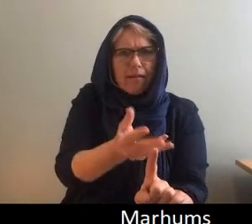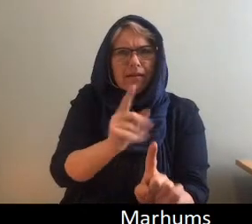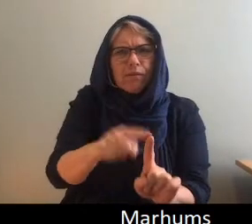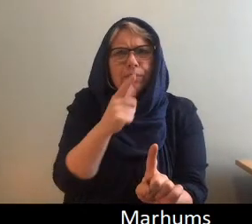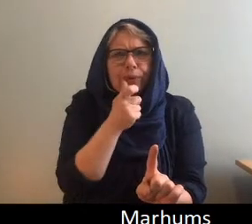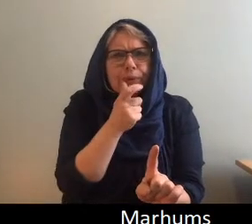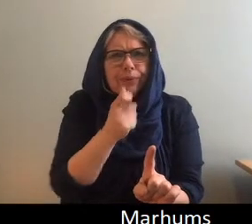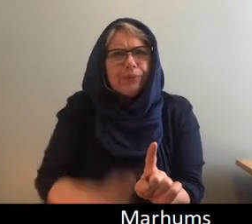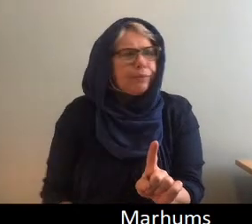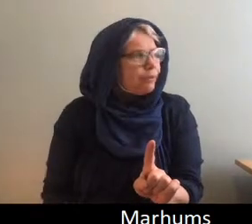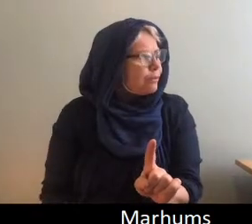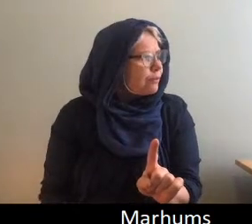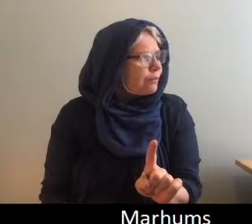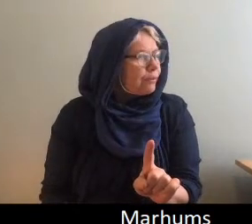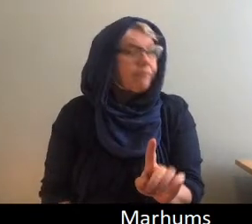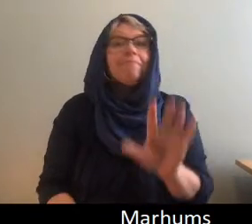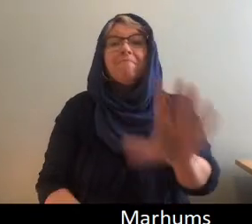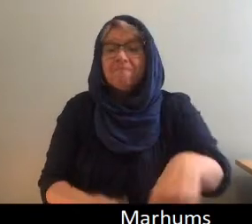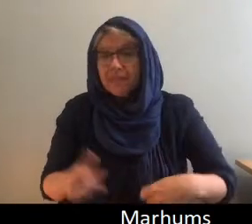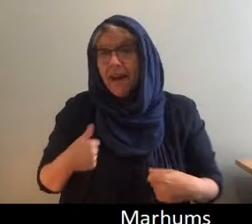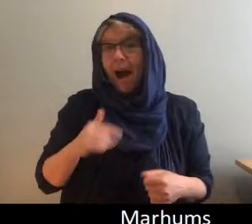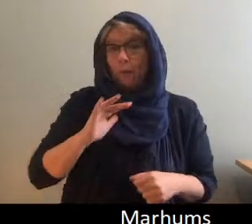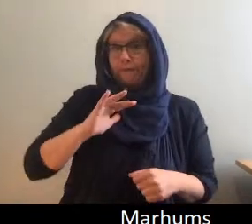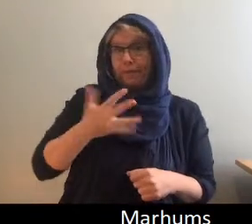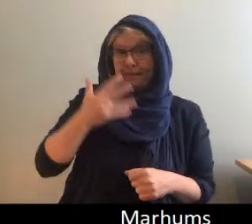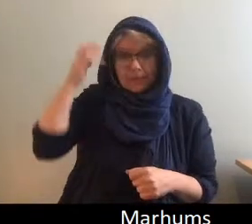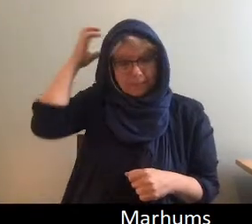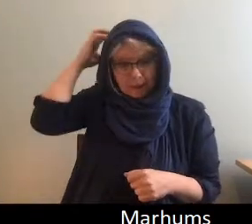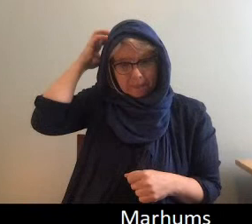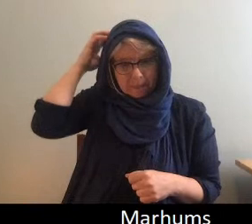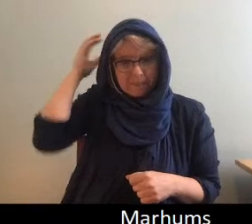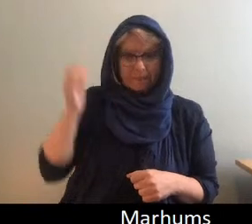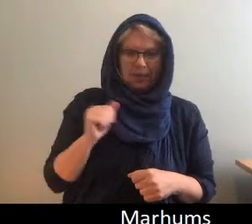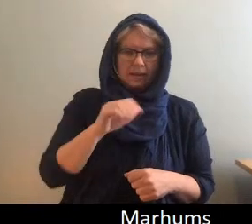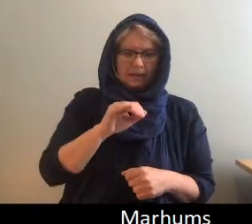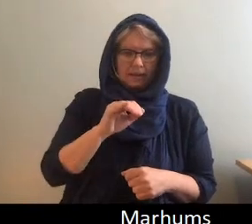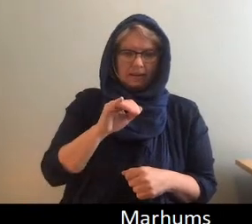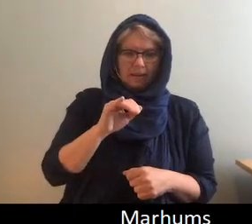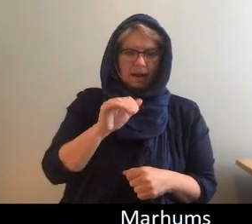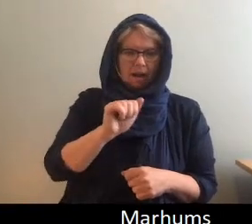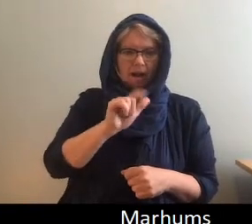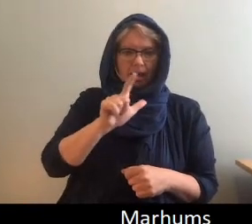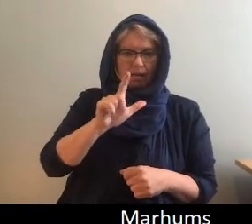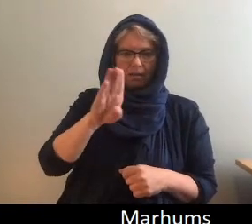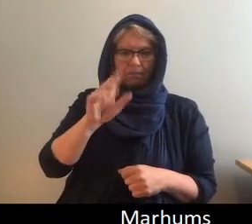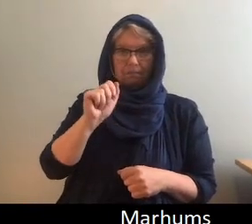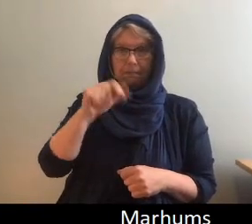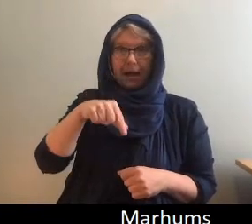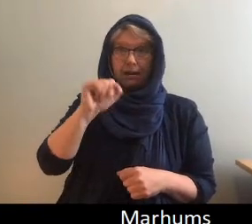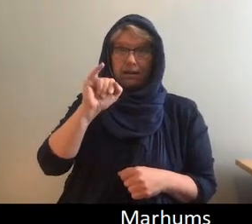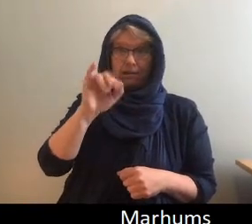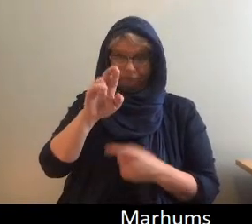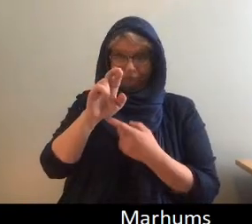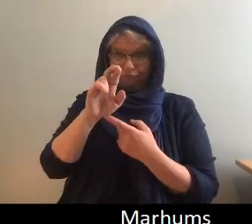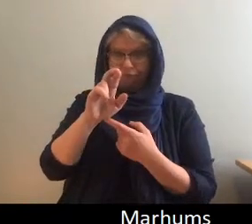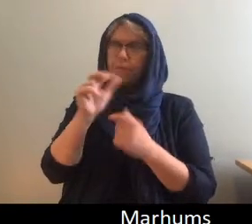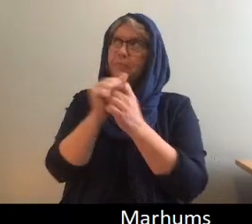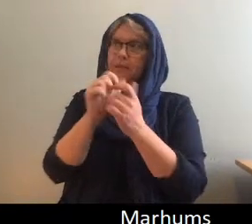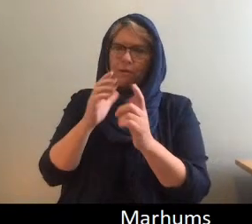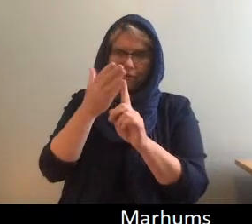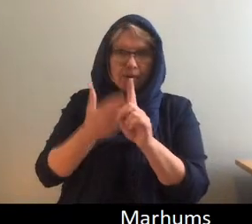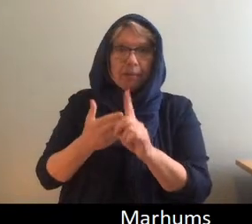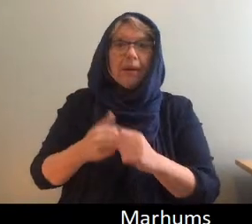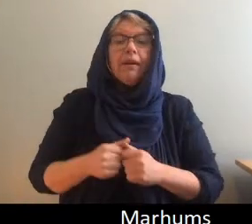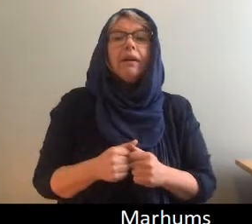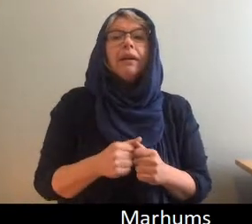with you about the existence of Imam Mahdi, about the existence of the representative of Allah on this